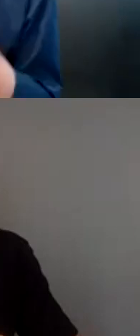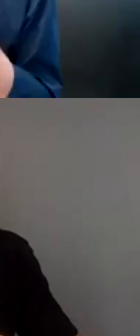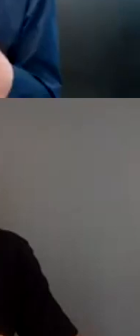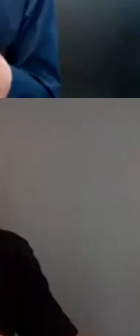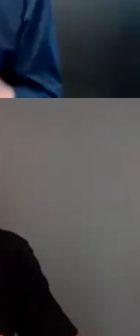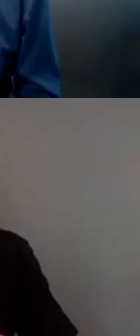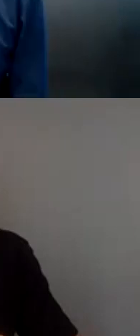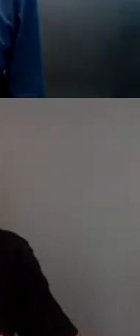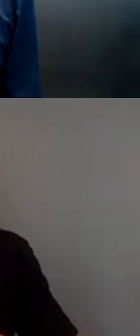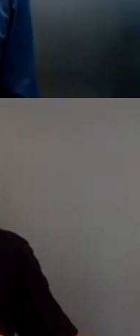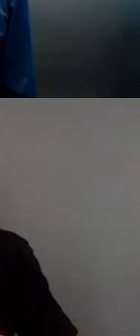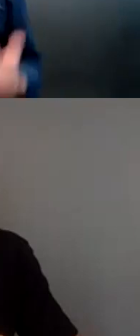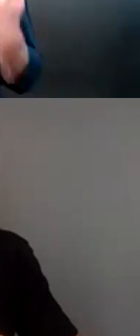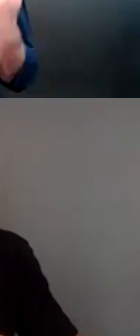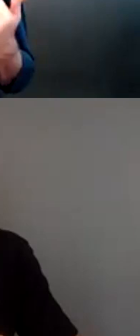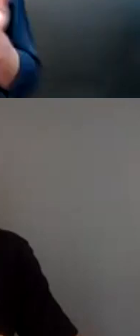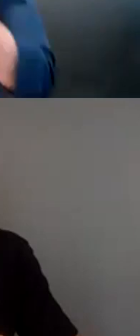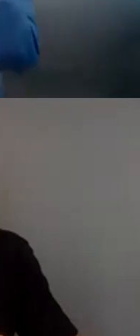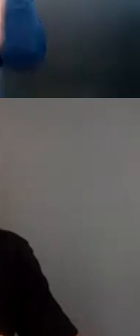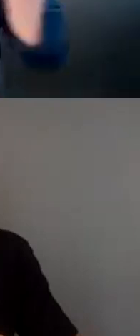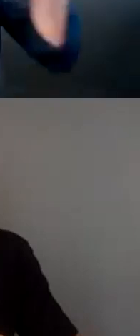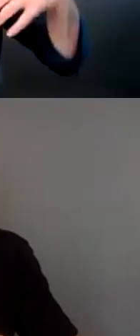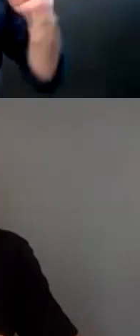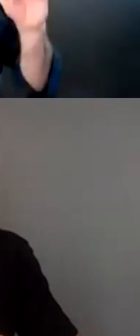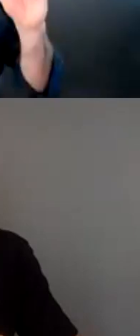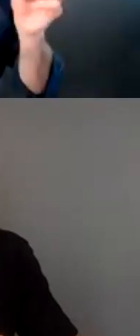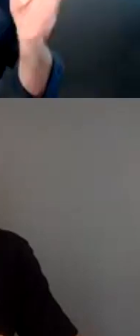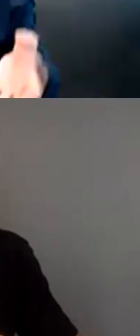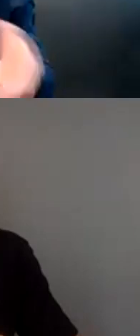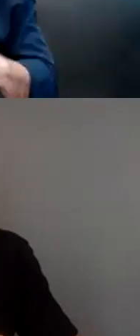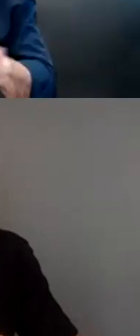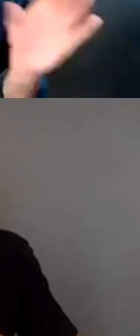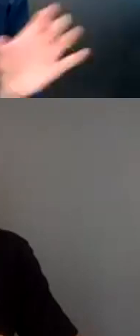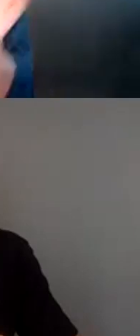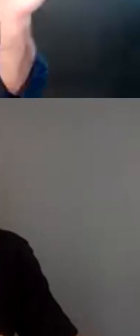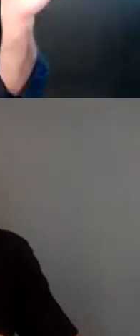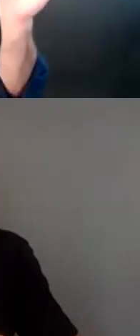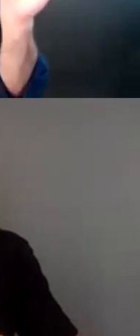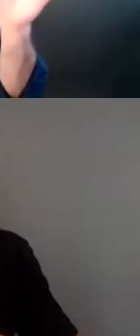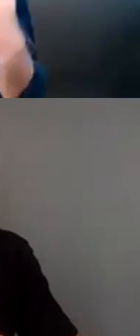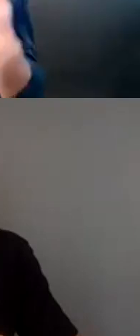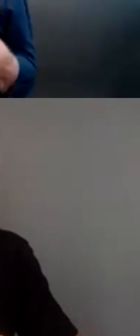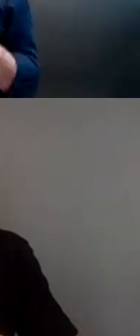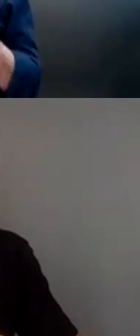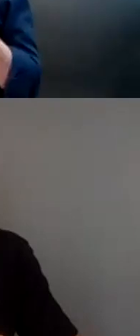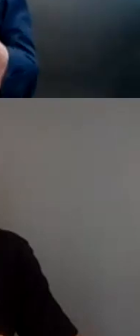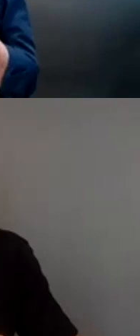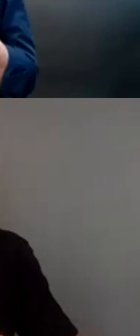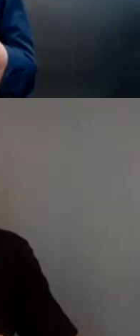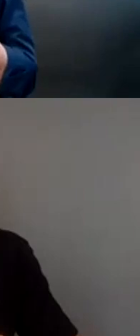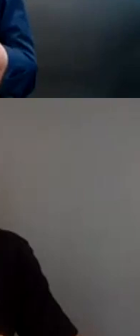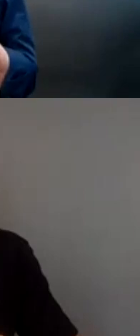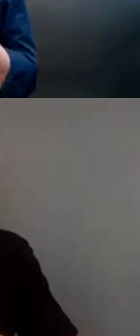responsive crisis mode, right? Which bring me back to some of the work that we've collaborated on. The It's Not Right is that how can we shift that change